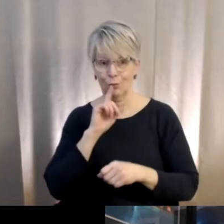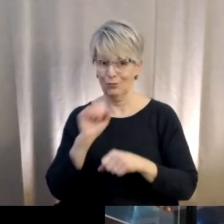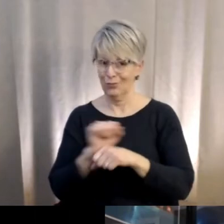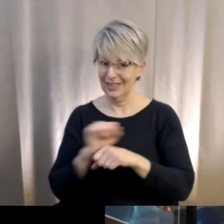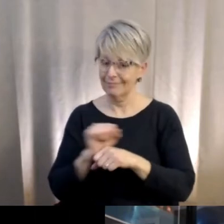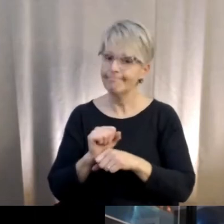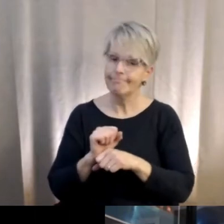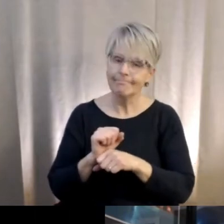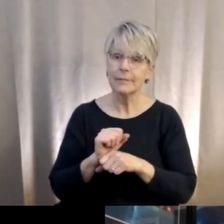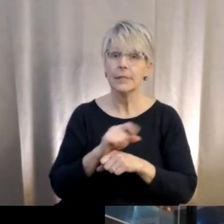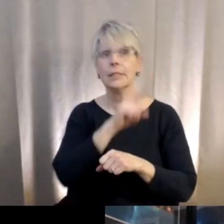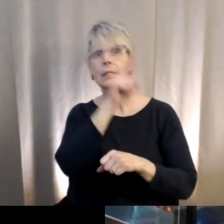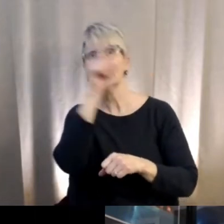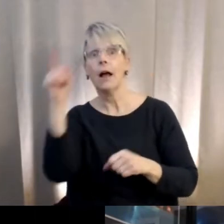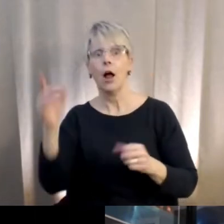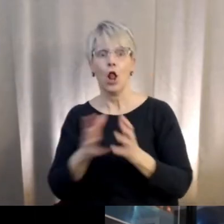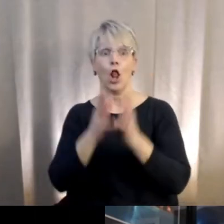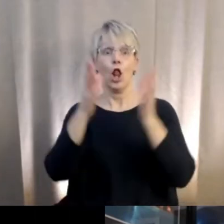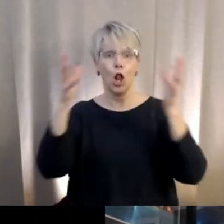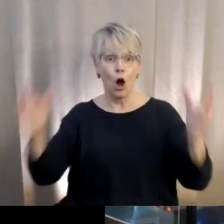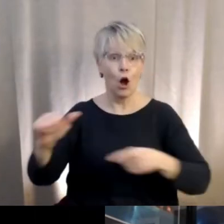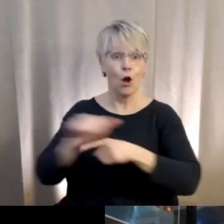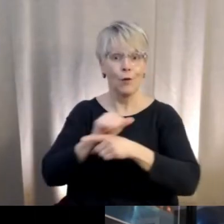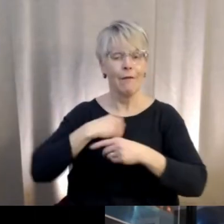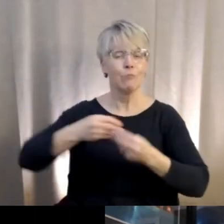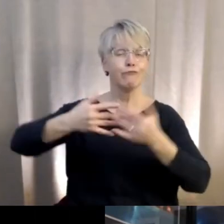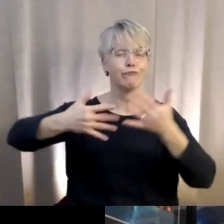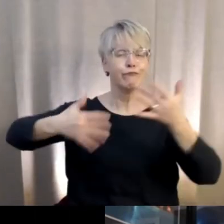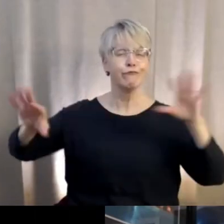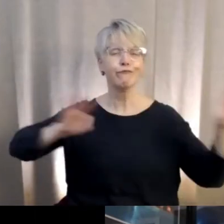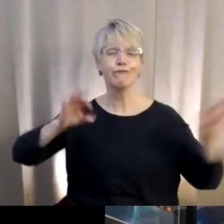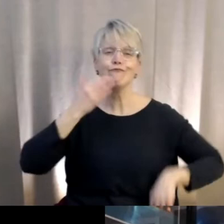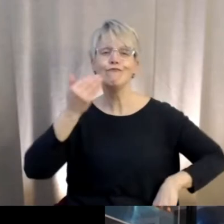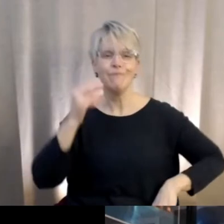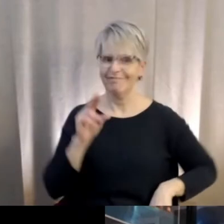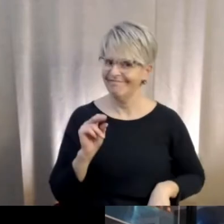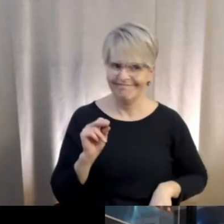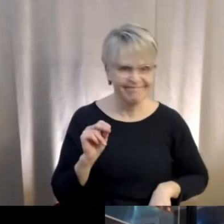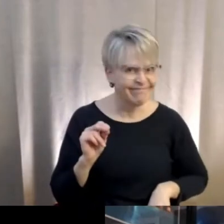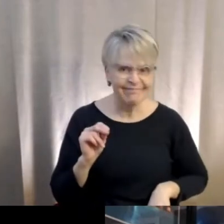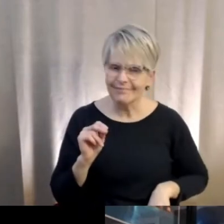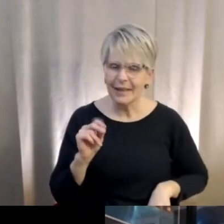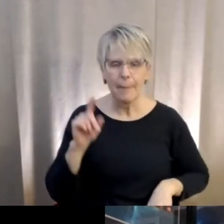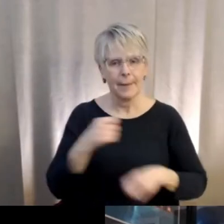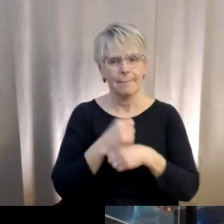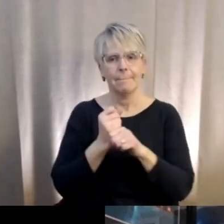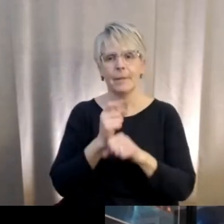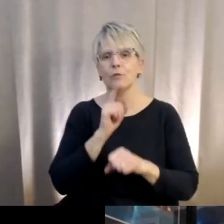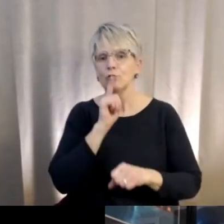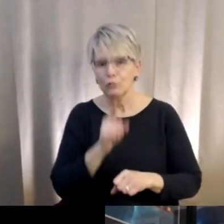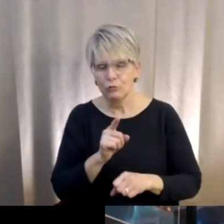not a lot of training out there for service dog trainers. So some of it is just ensuring you are